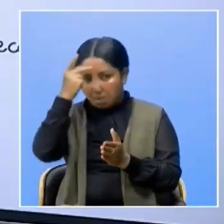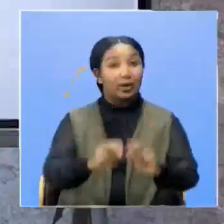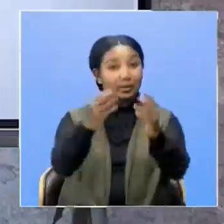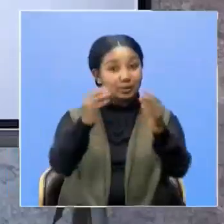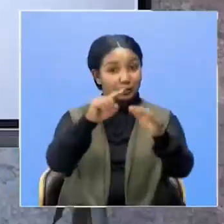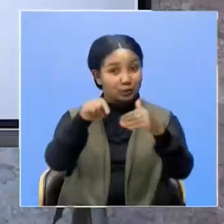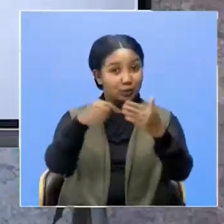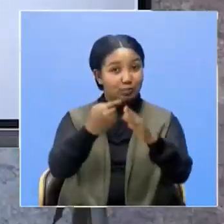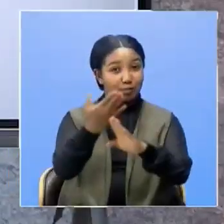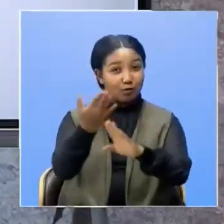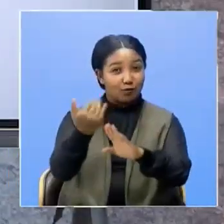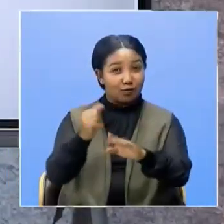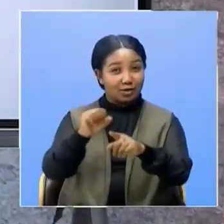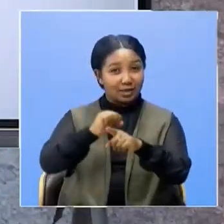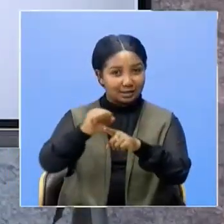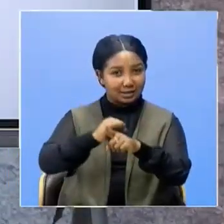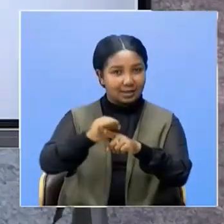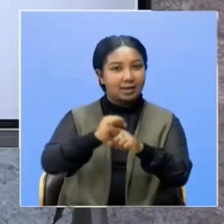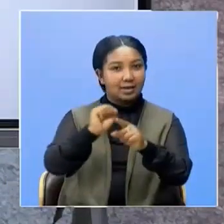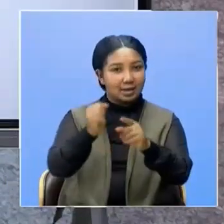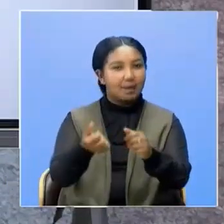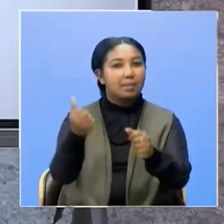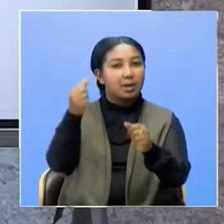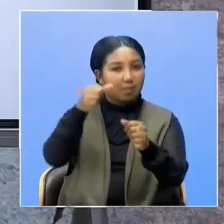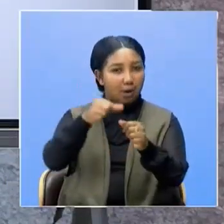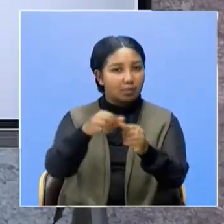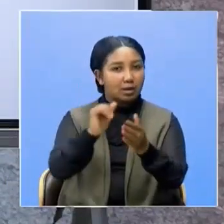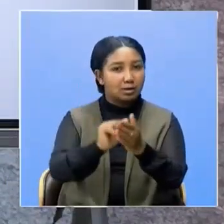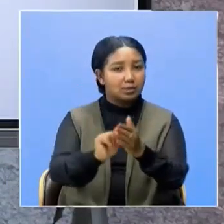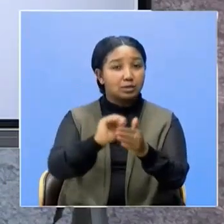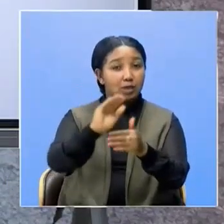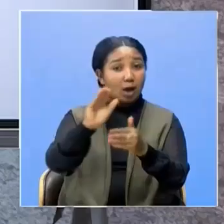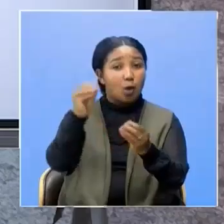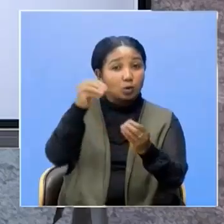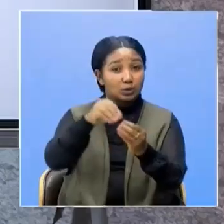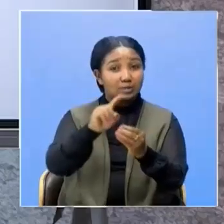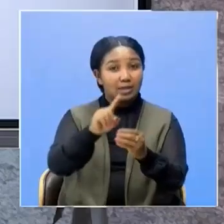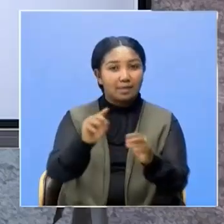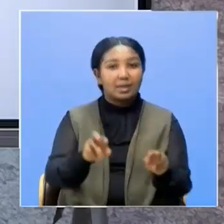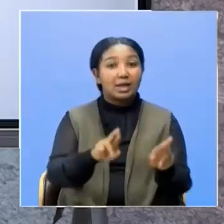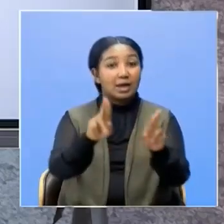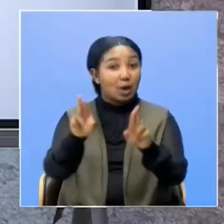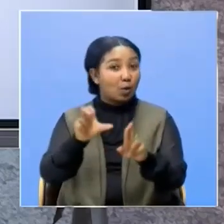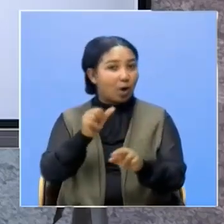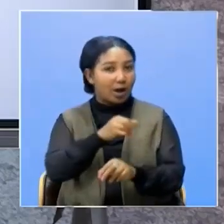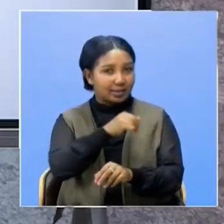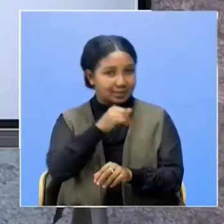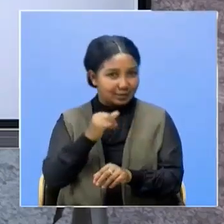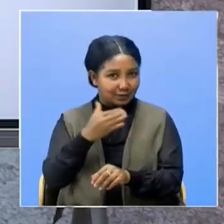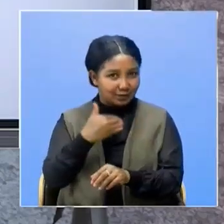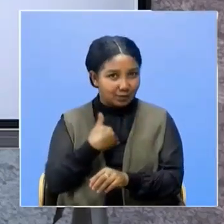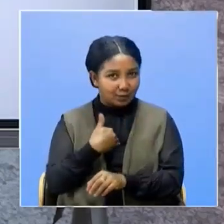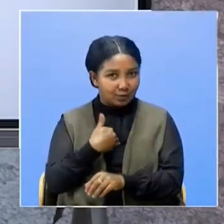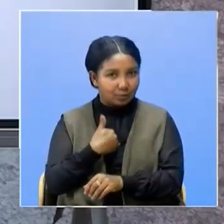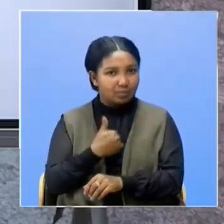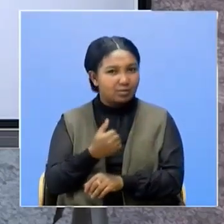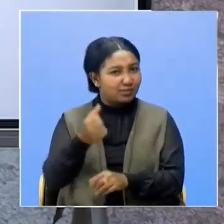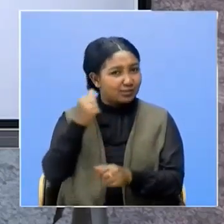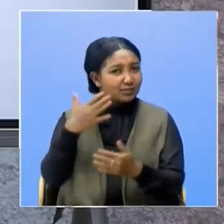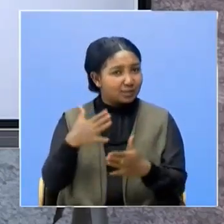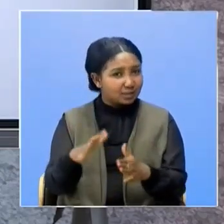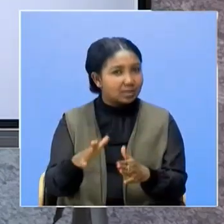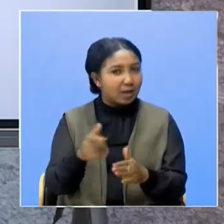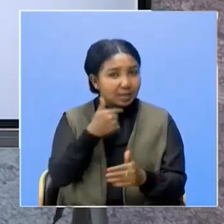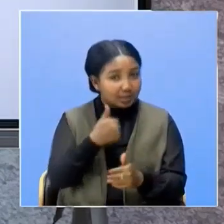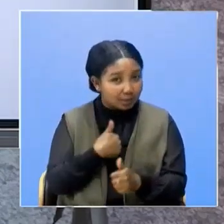okay? Before the exercise, let me remind you that there are also some irregular adjectives. Have you heard me? I said